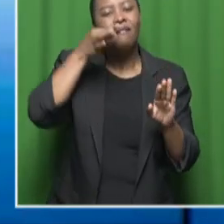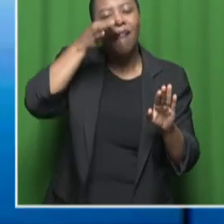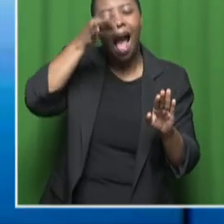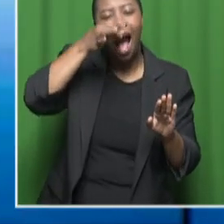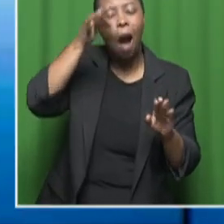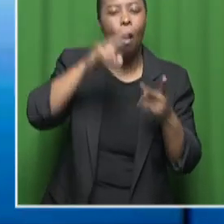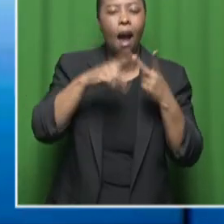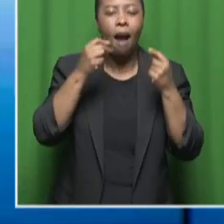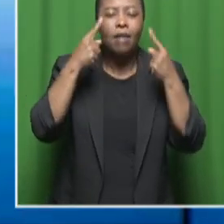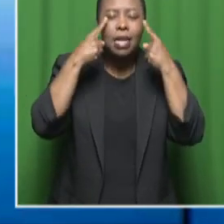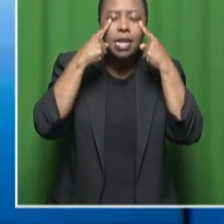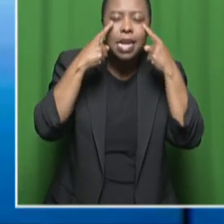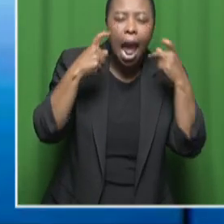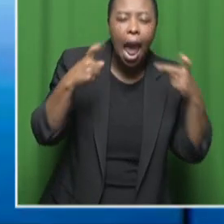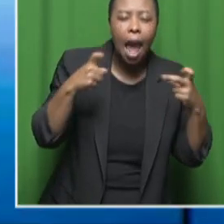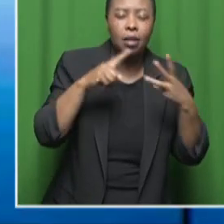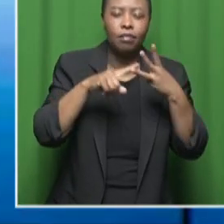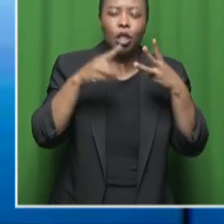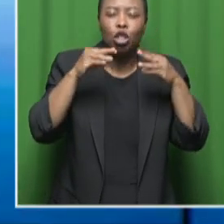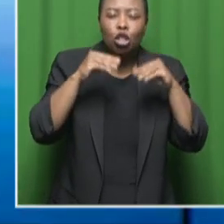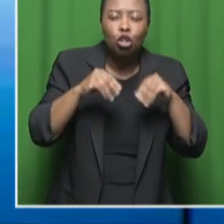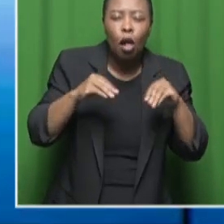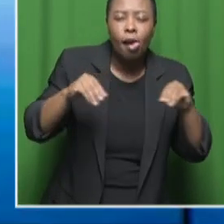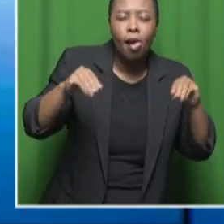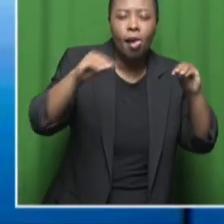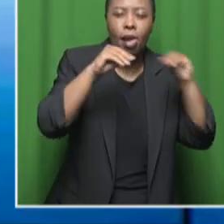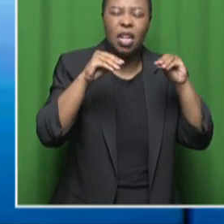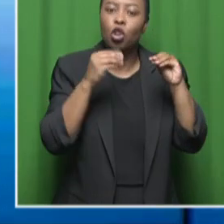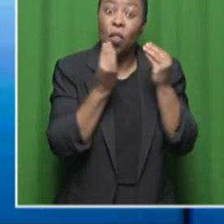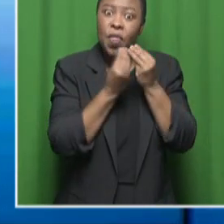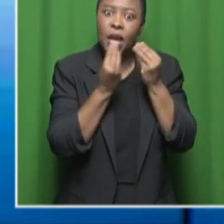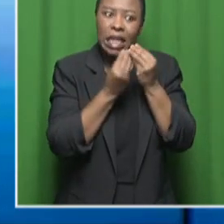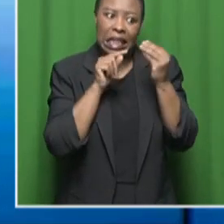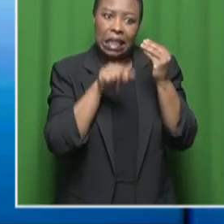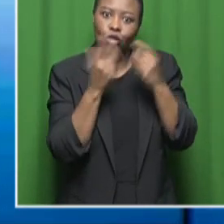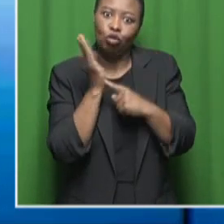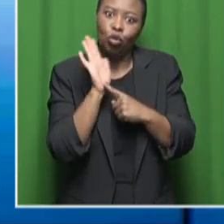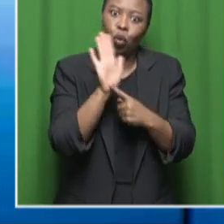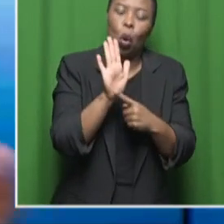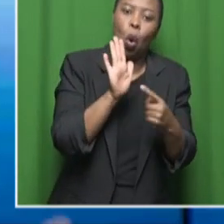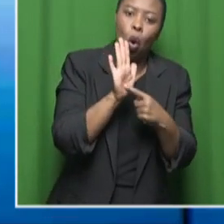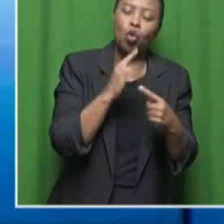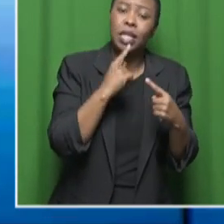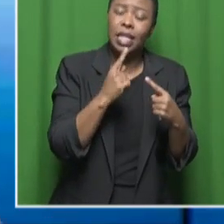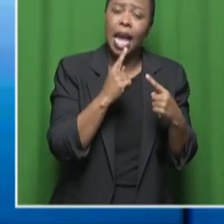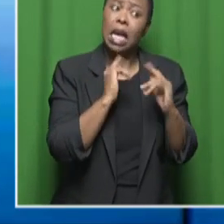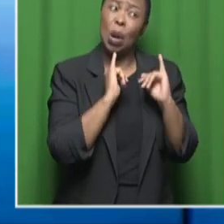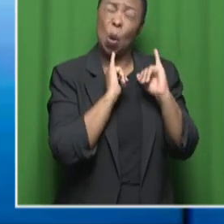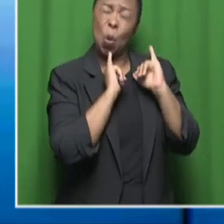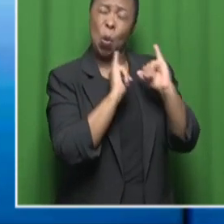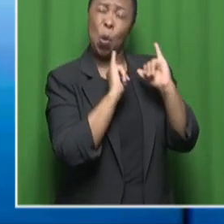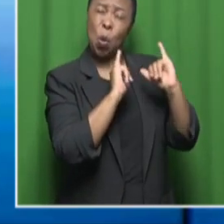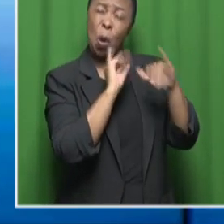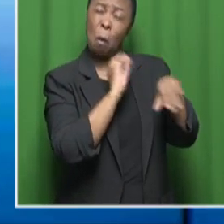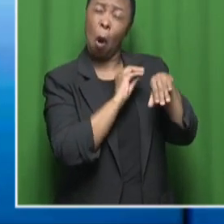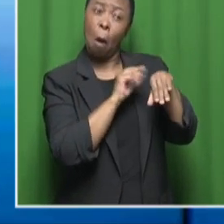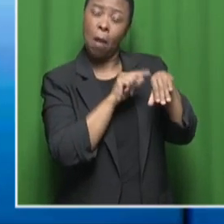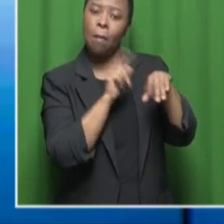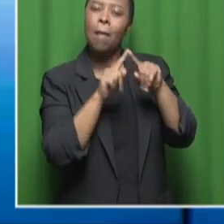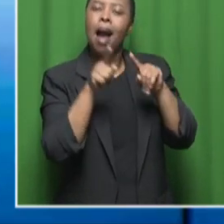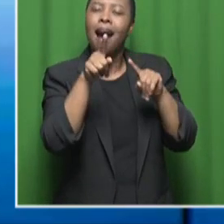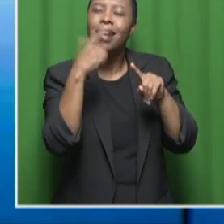there's tears there, you see there's soil. And so all of these things are sort of illuminating that even in the darkest of situations, one can